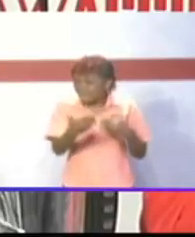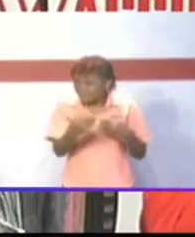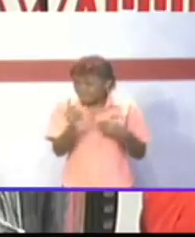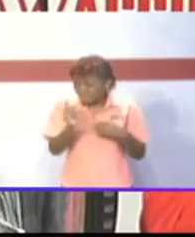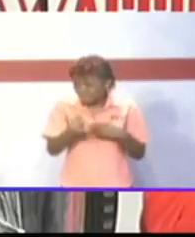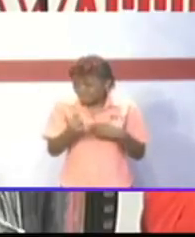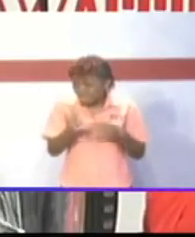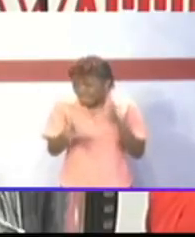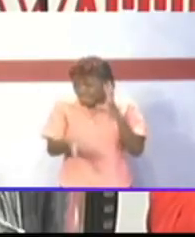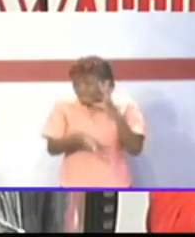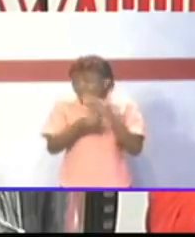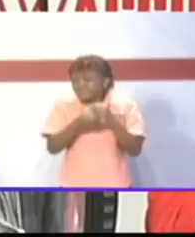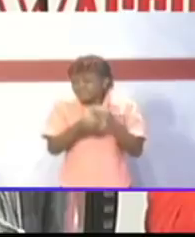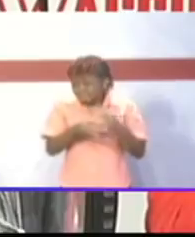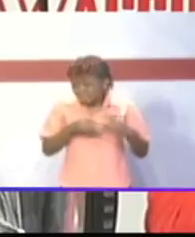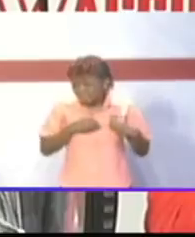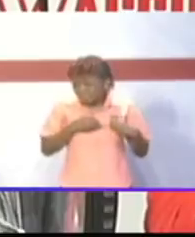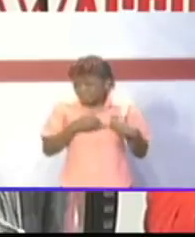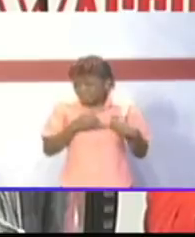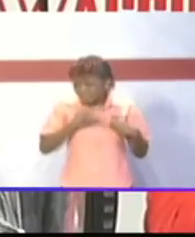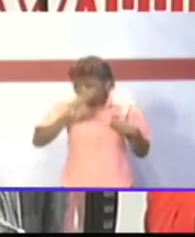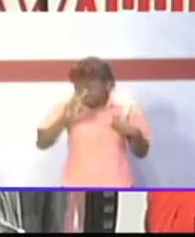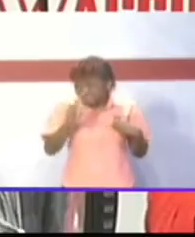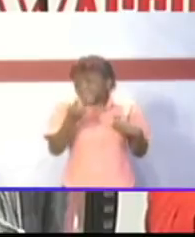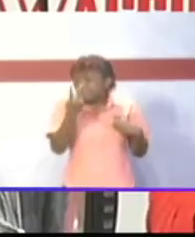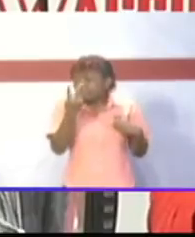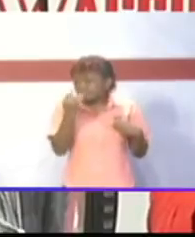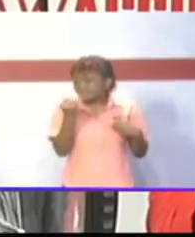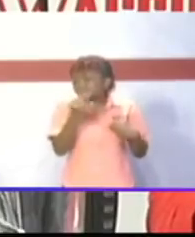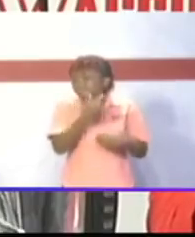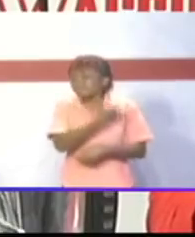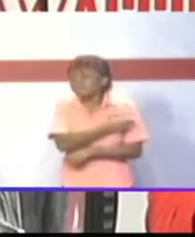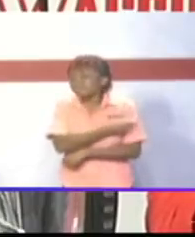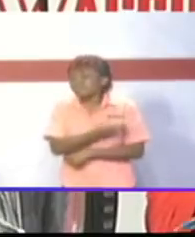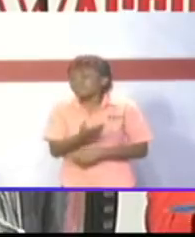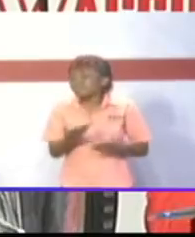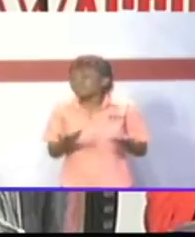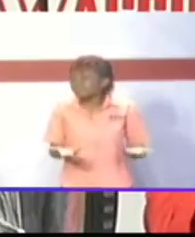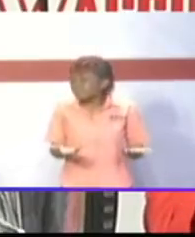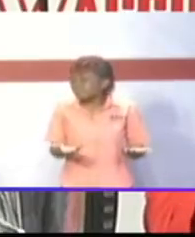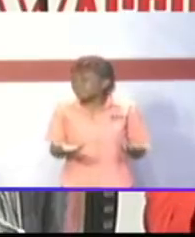travel purposes at this point in time. Things can change.